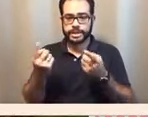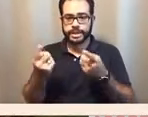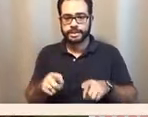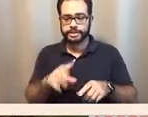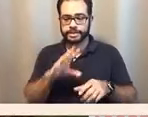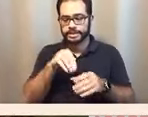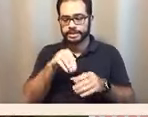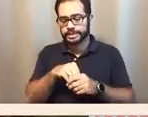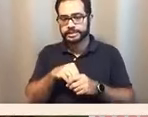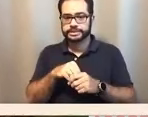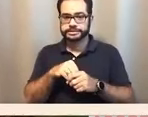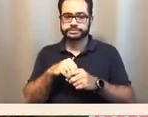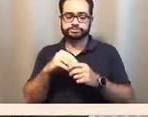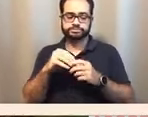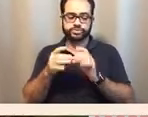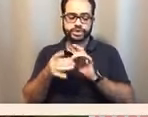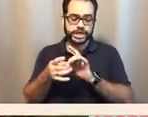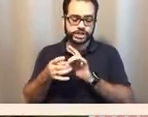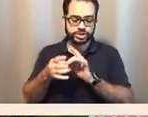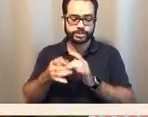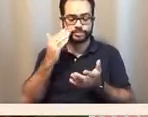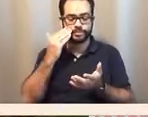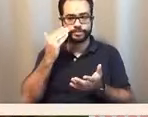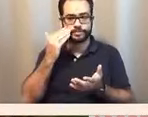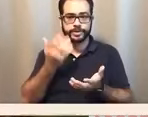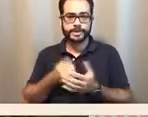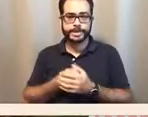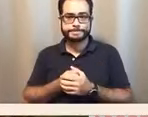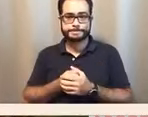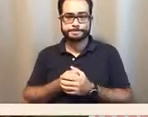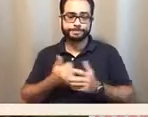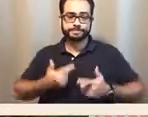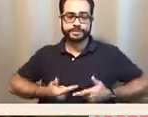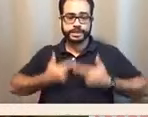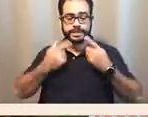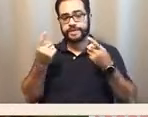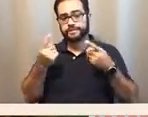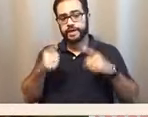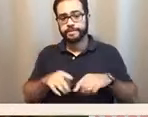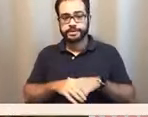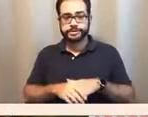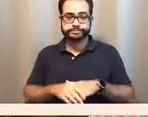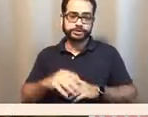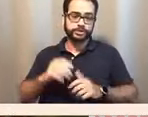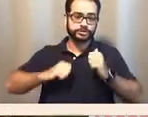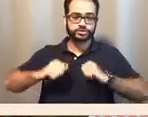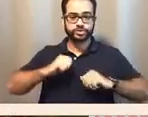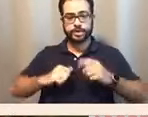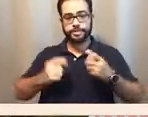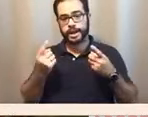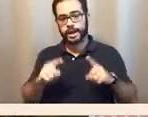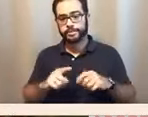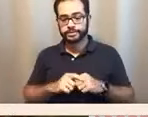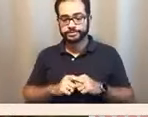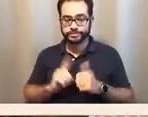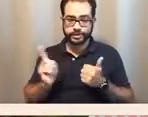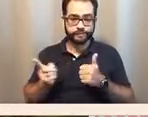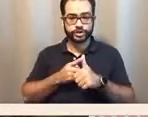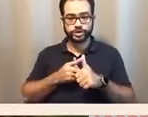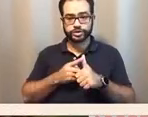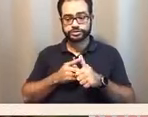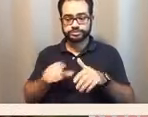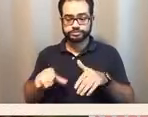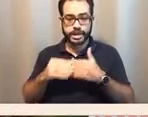and you know, life happens, drama happens. When you first get married, all of you